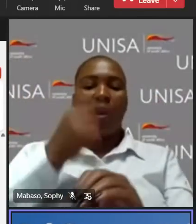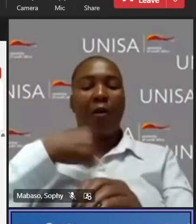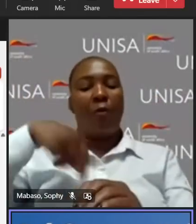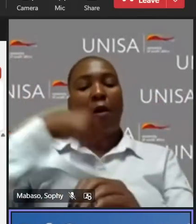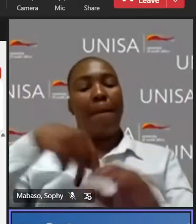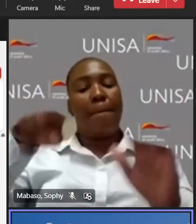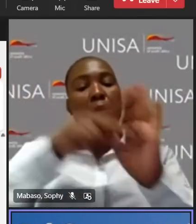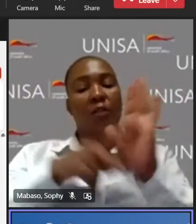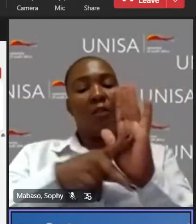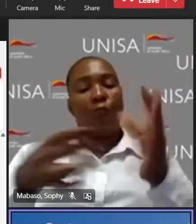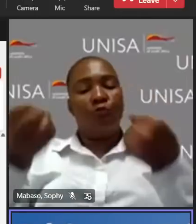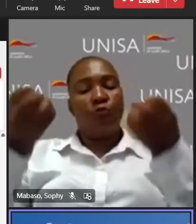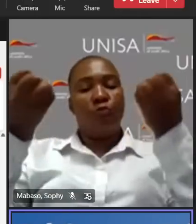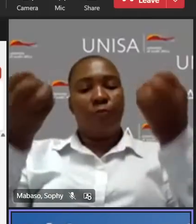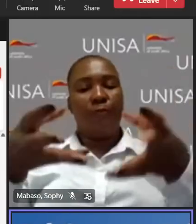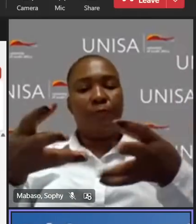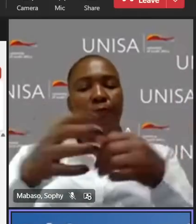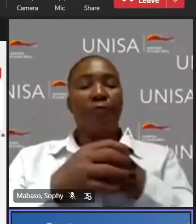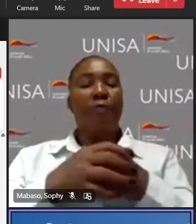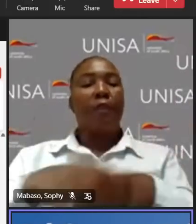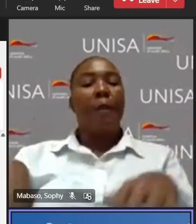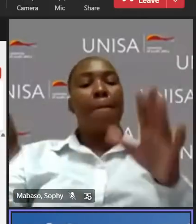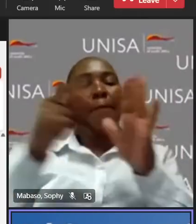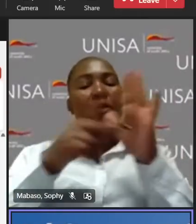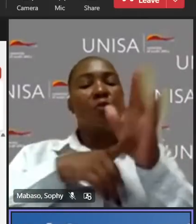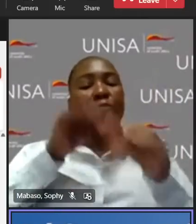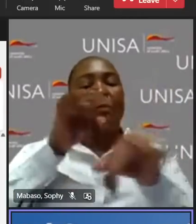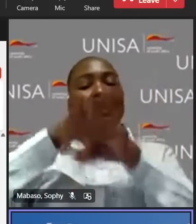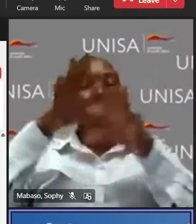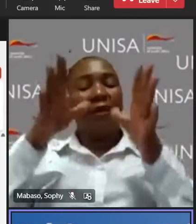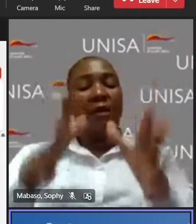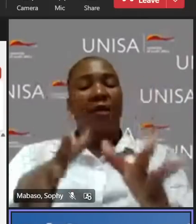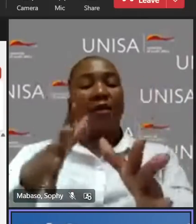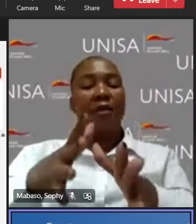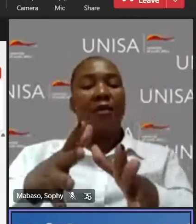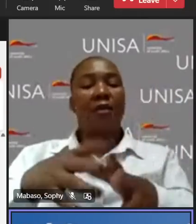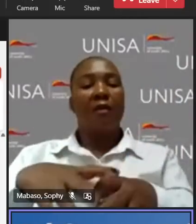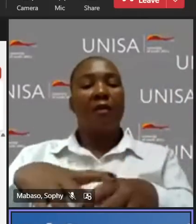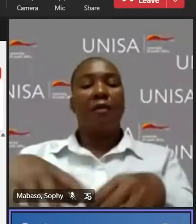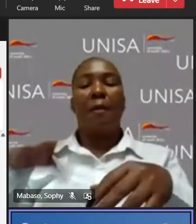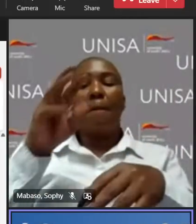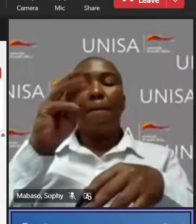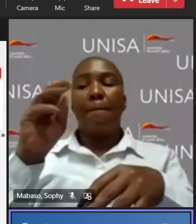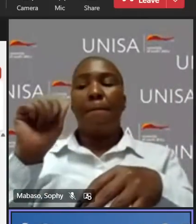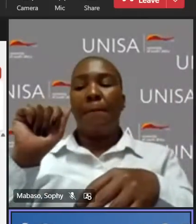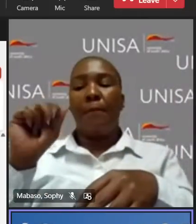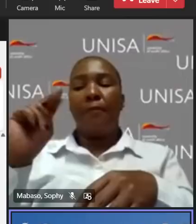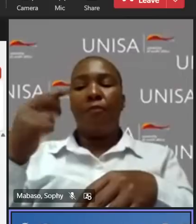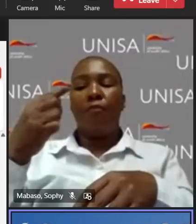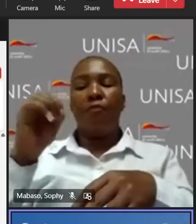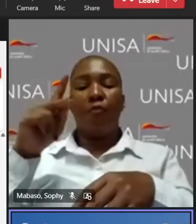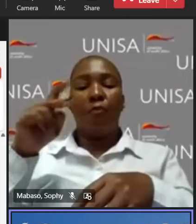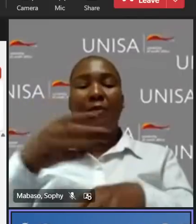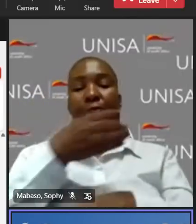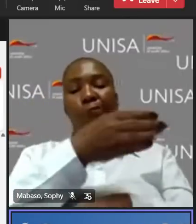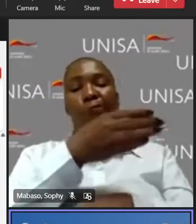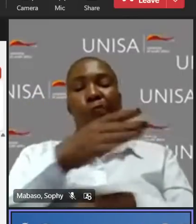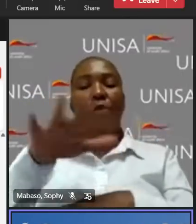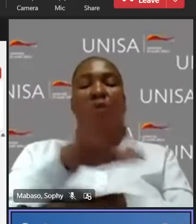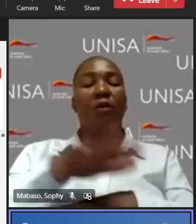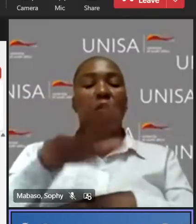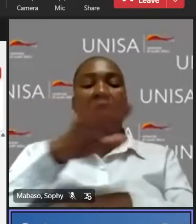we offer. Program Director, Ms. Mongope, is here on the platform